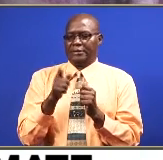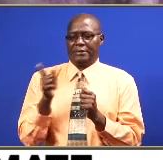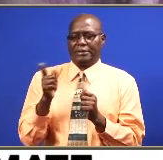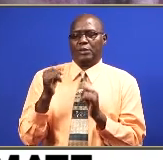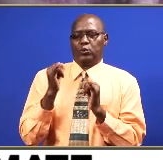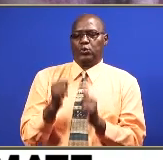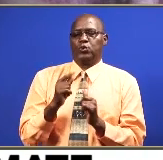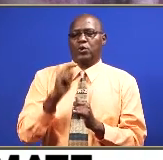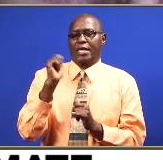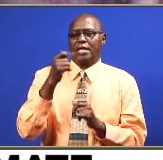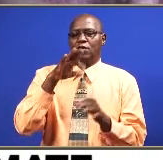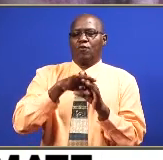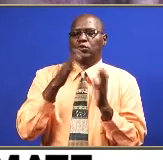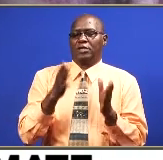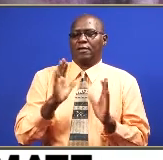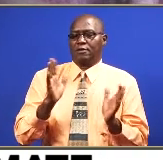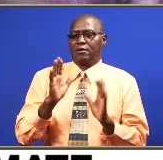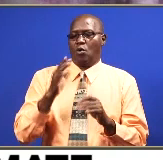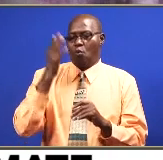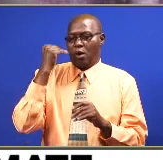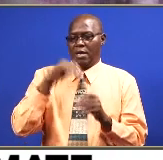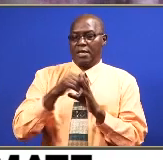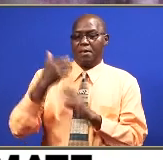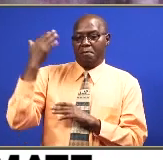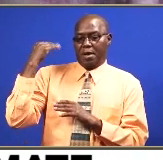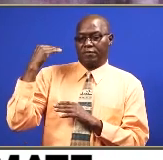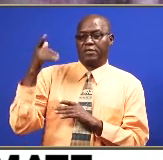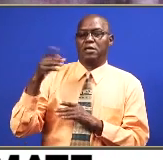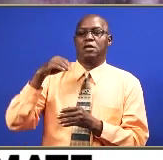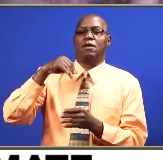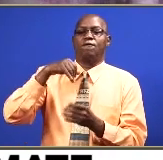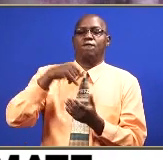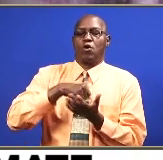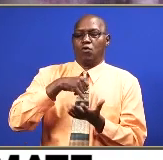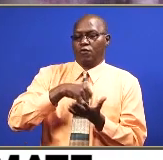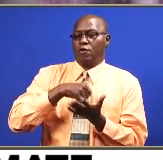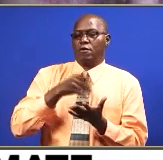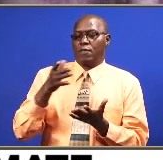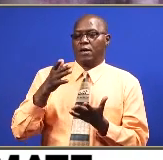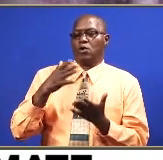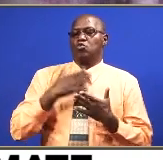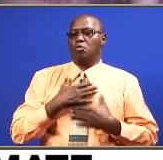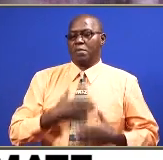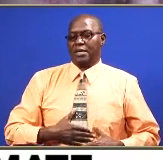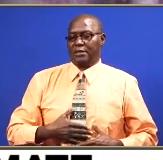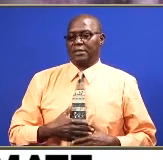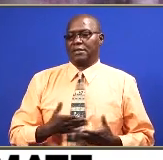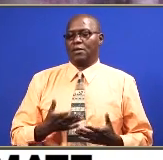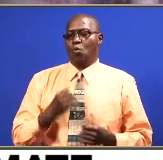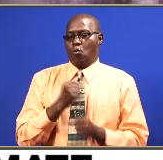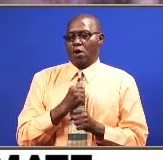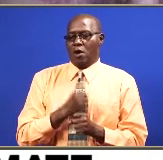voter because in the past she has been involved in humanitarian work across several communities in